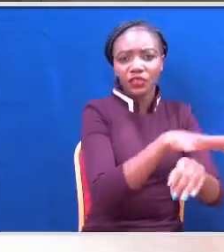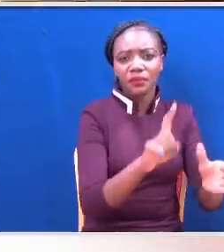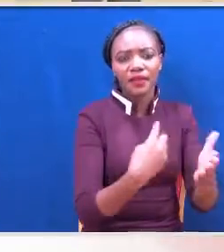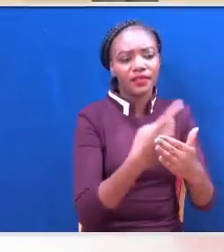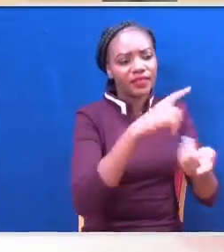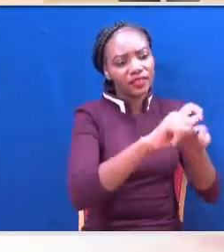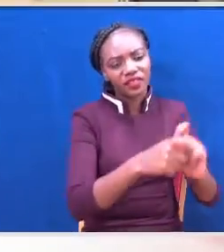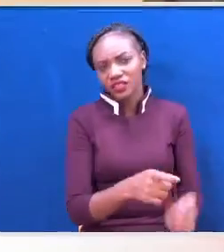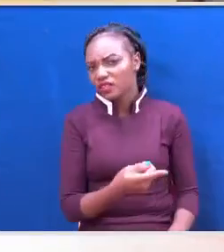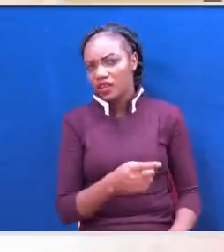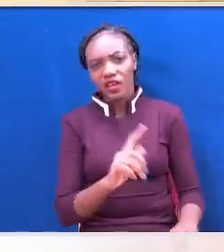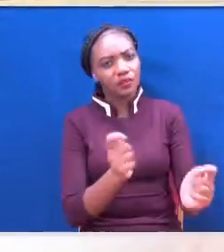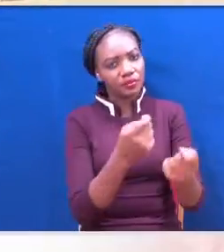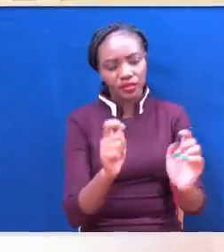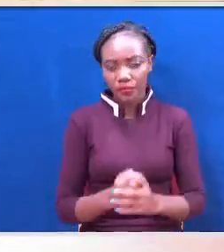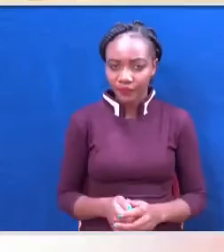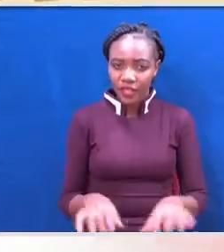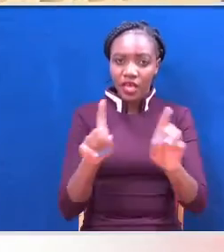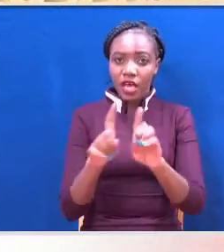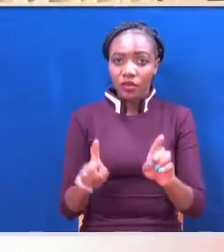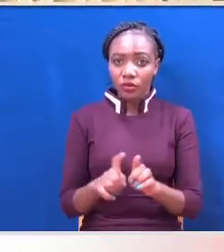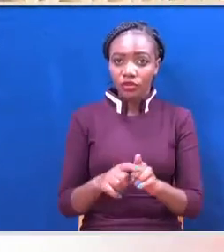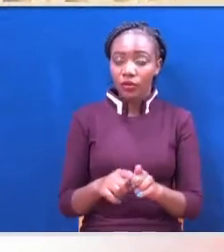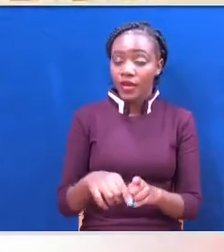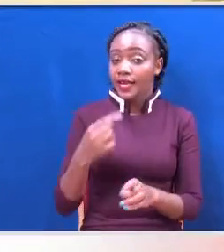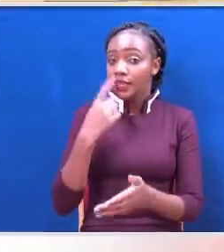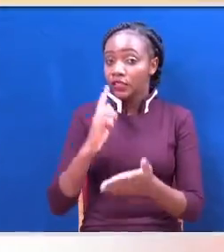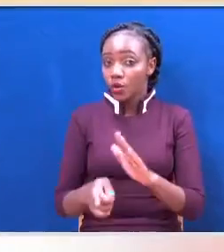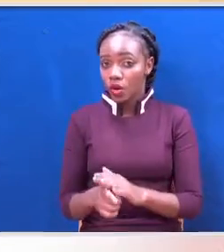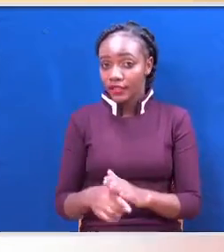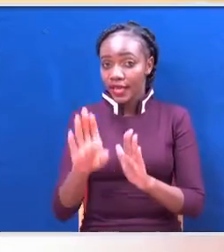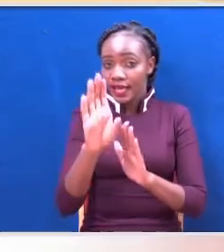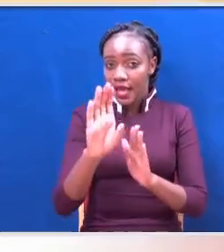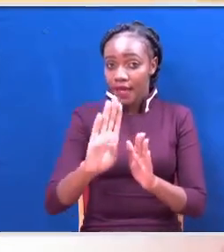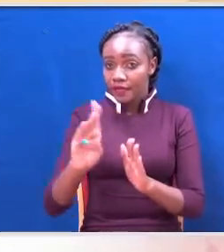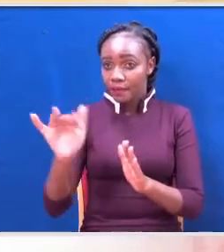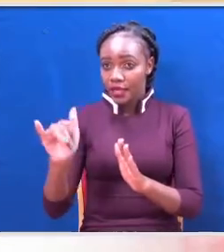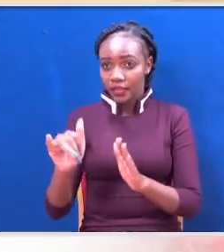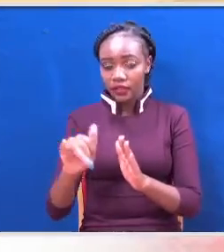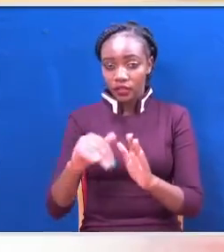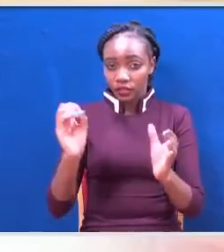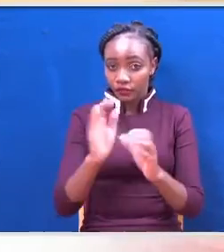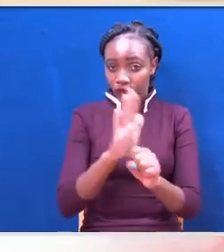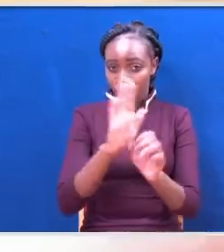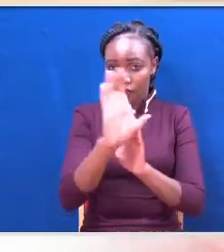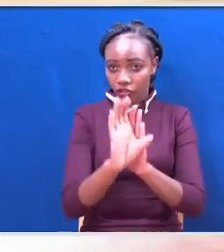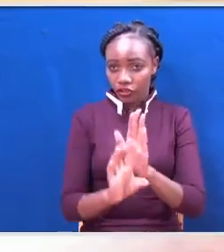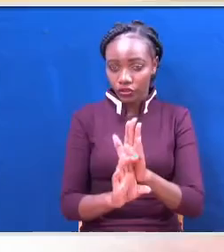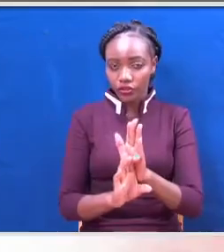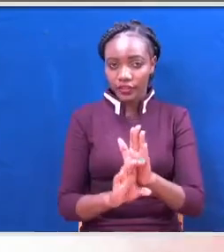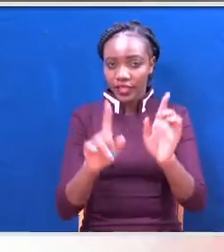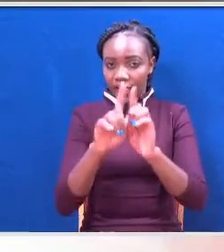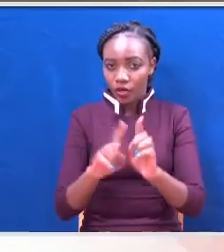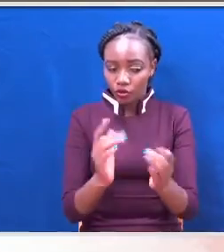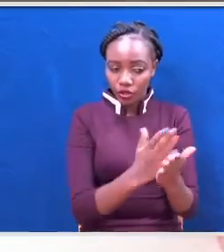on Tuesday at Parliament buildings, Muturi said the bill is constitutional and popular initiative bill, clearing doubts by section